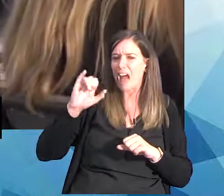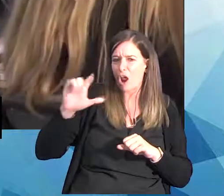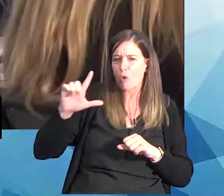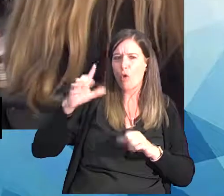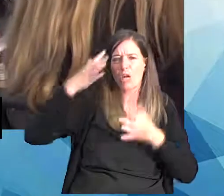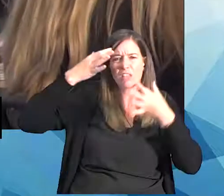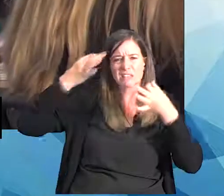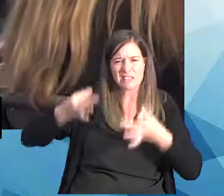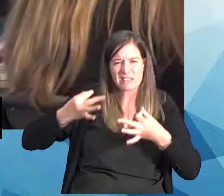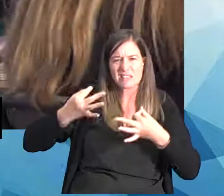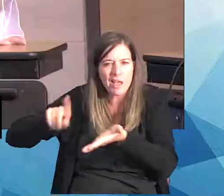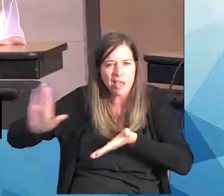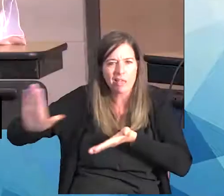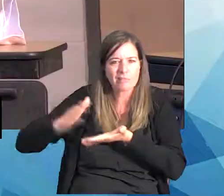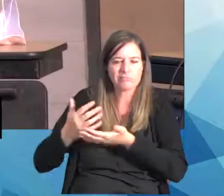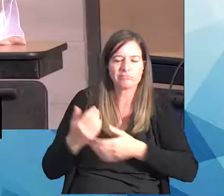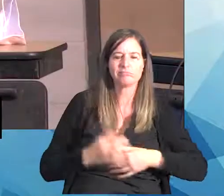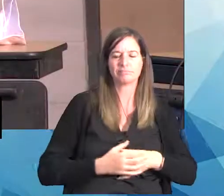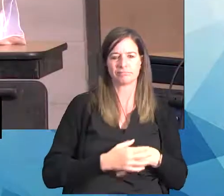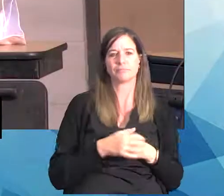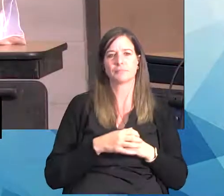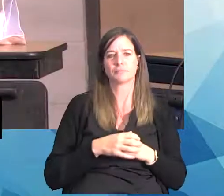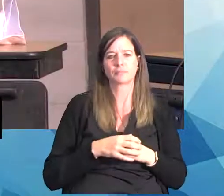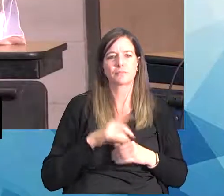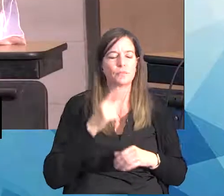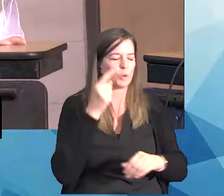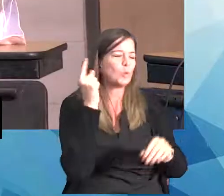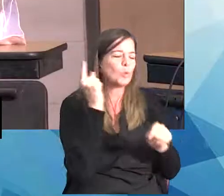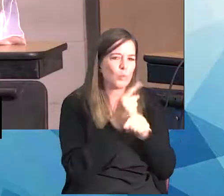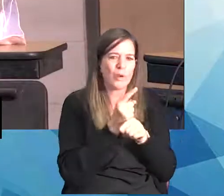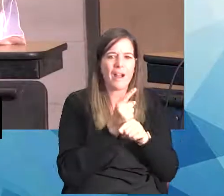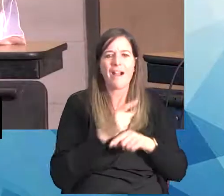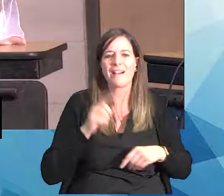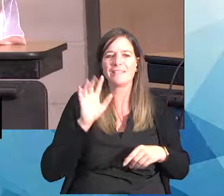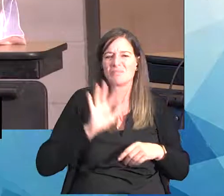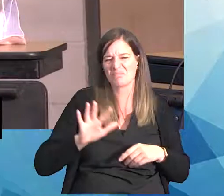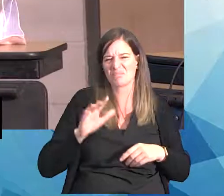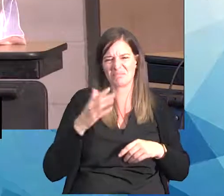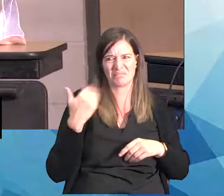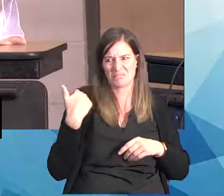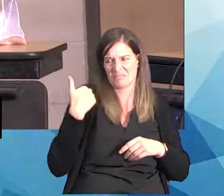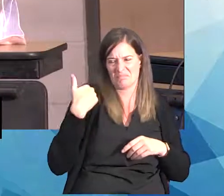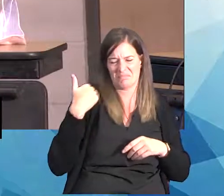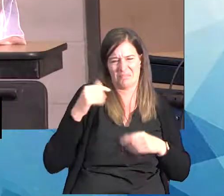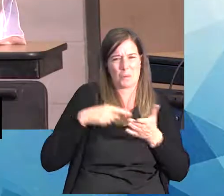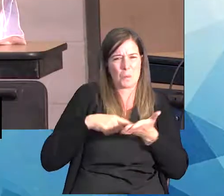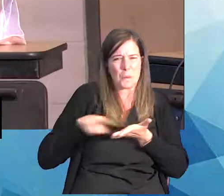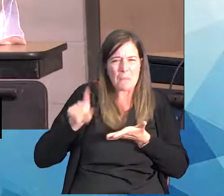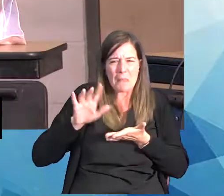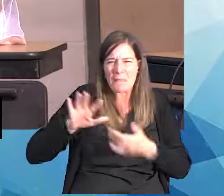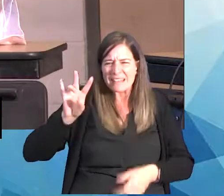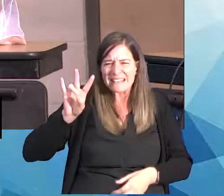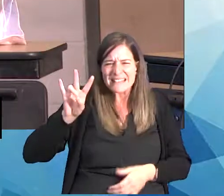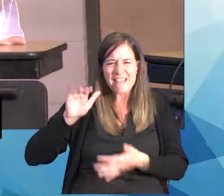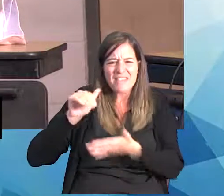Okay, great. So in other words, if we were in a full-time position, at all, it's much more limited than that historically.